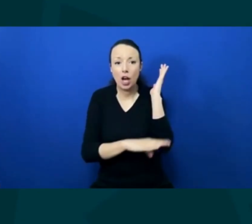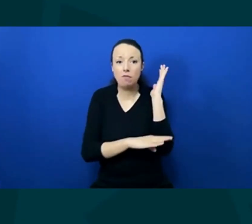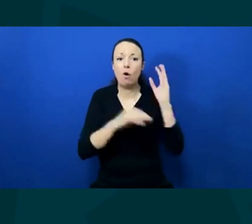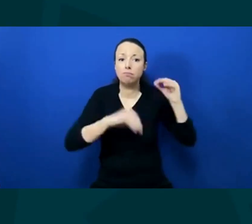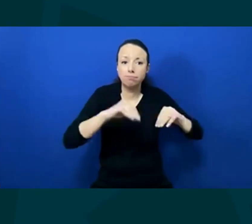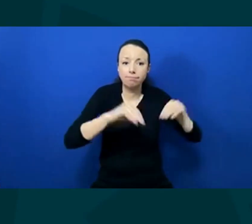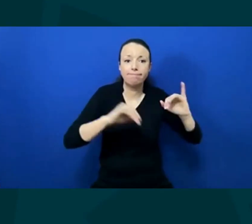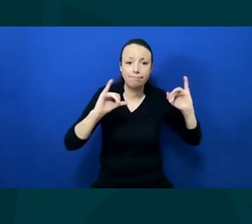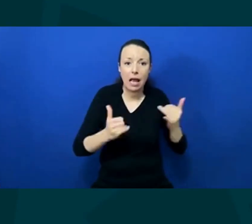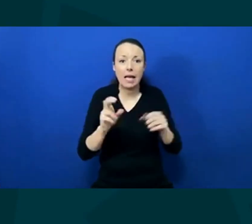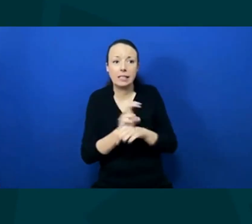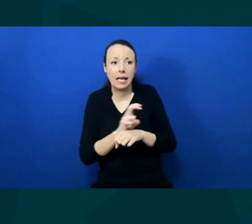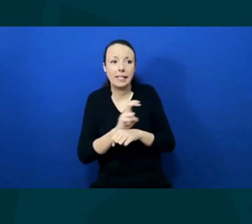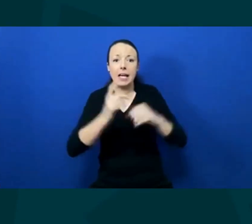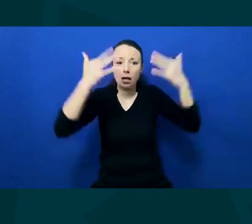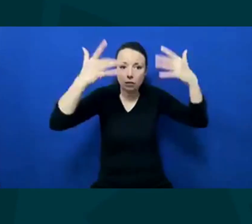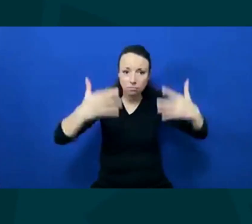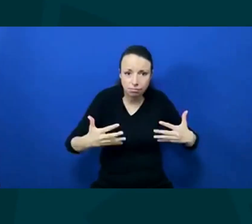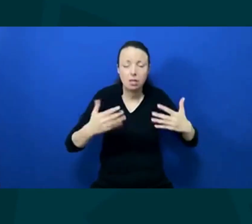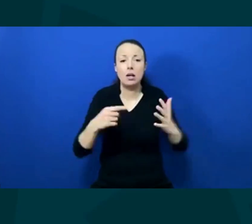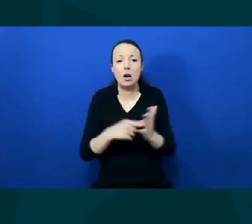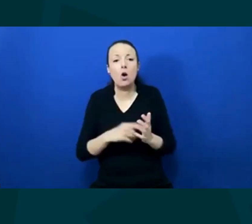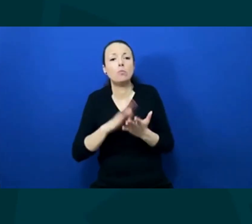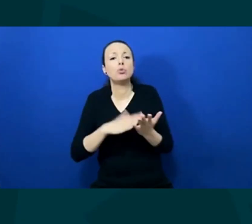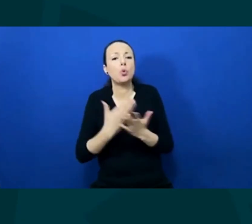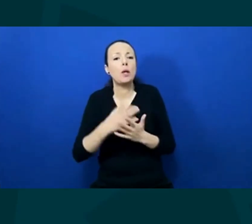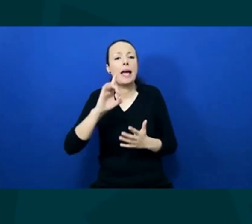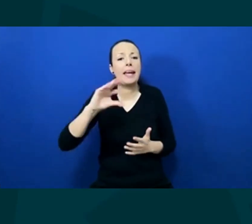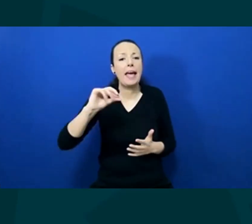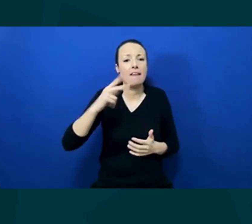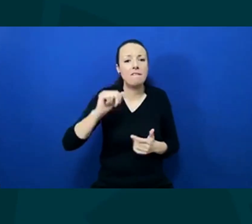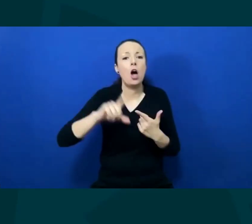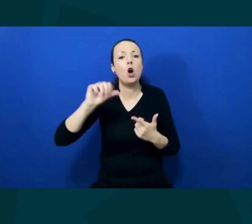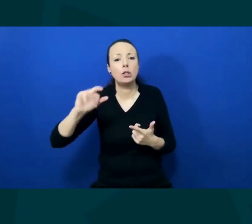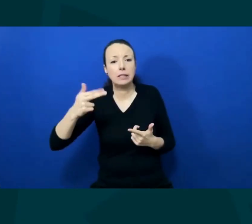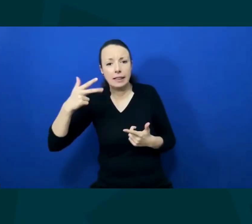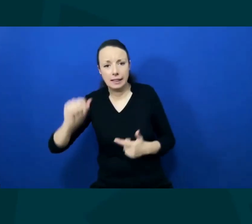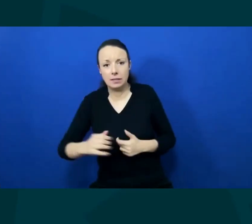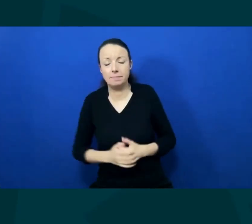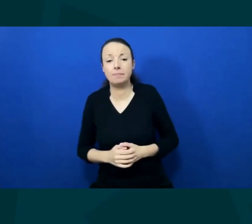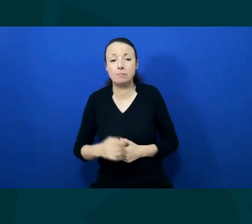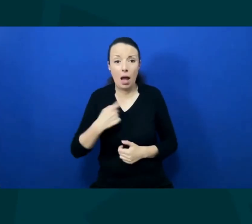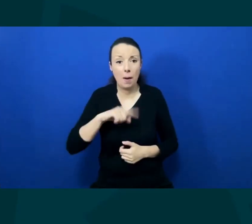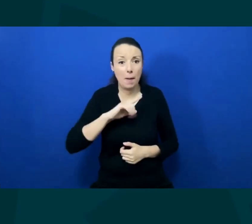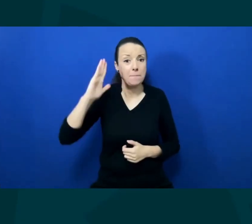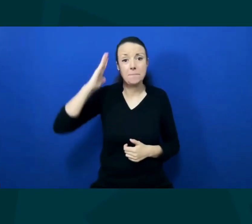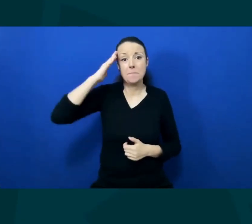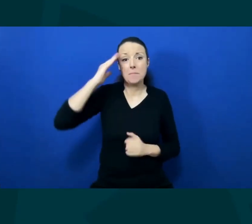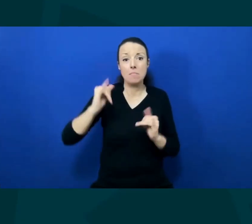create inventory of greenery in the cities, tree coverage. We saw examples from Geneva and Lausanne,